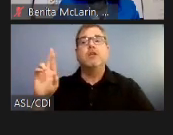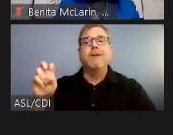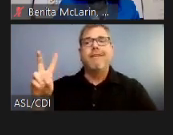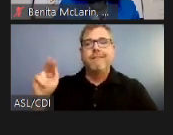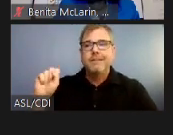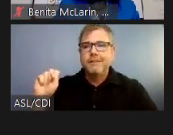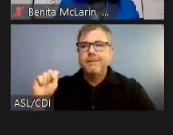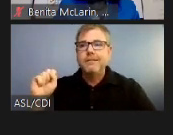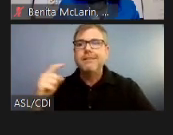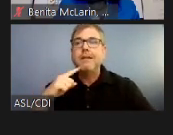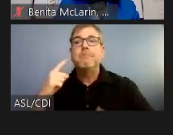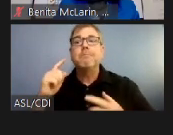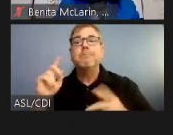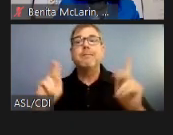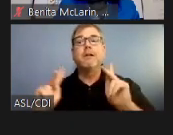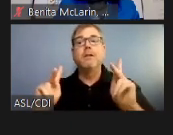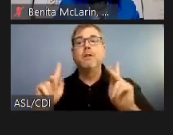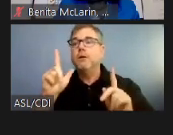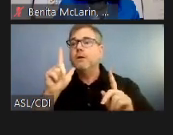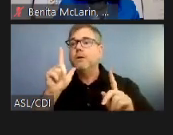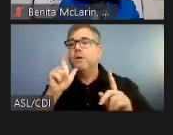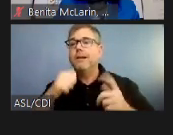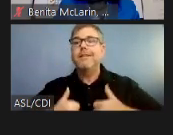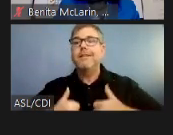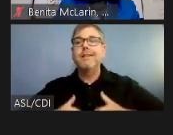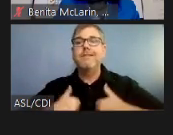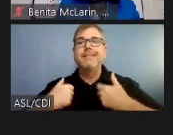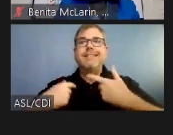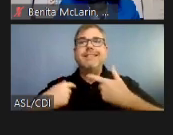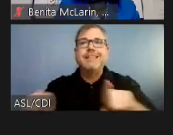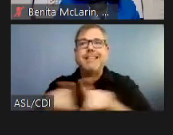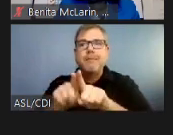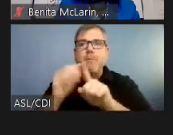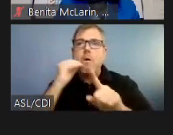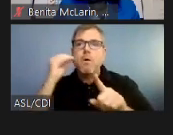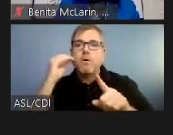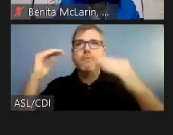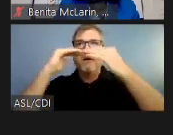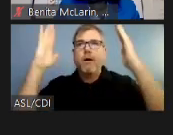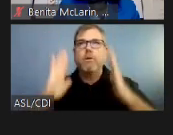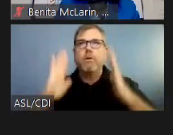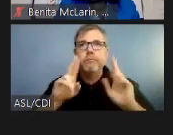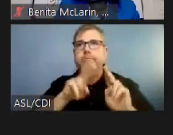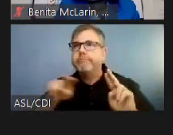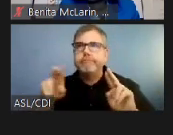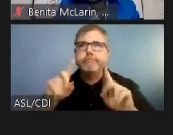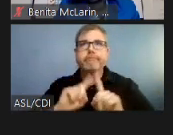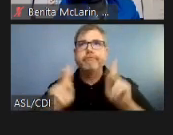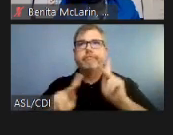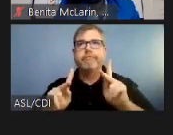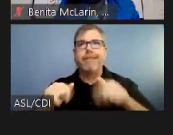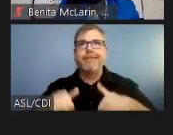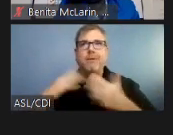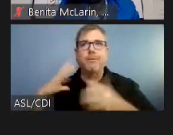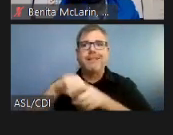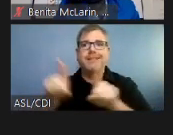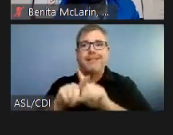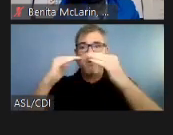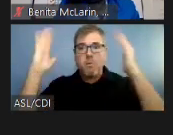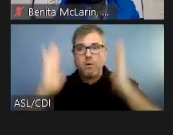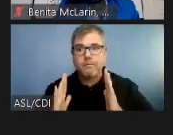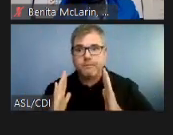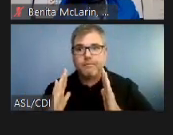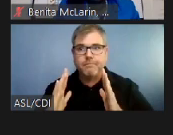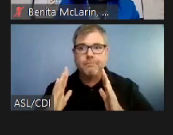roof, just from a risk factor standpoint, you're going to be living in a denser environment. And so, that you're going to be living in greater